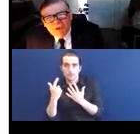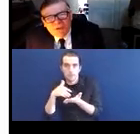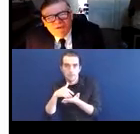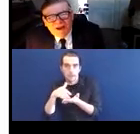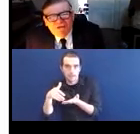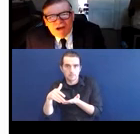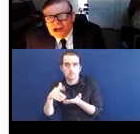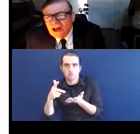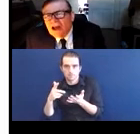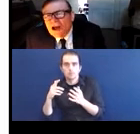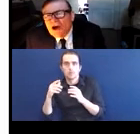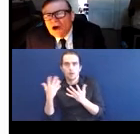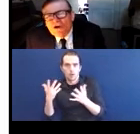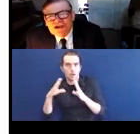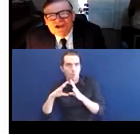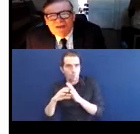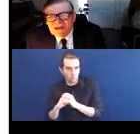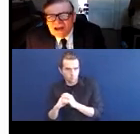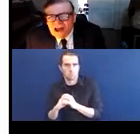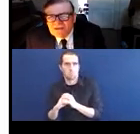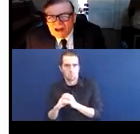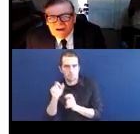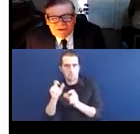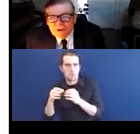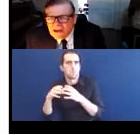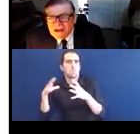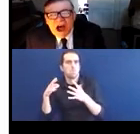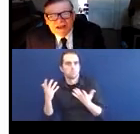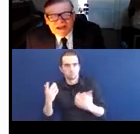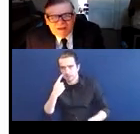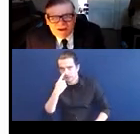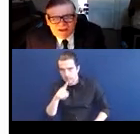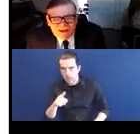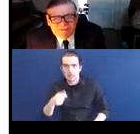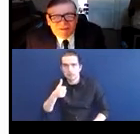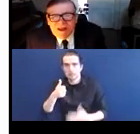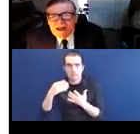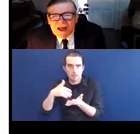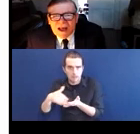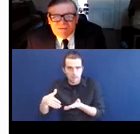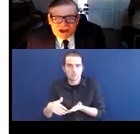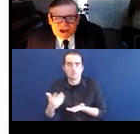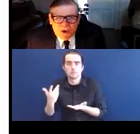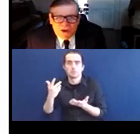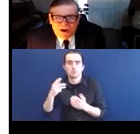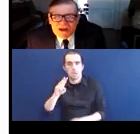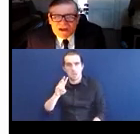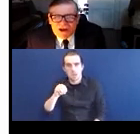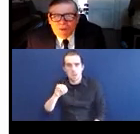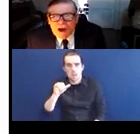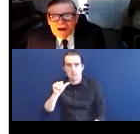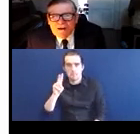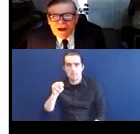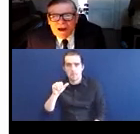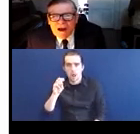map, you will find Russia across 7 time zones, or is it 9 time zones, I think, is much smaller because it's only